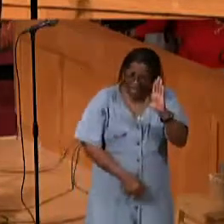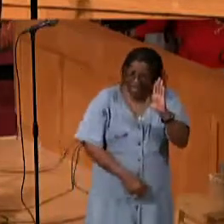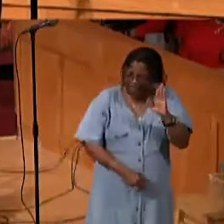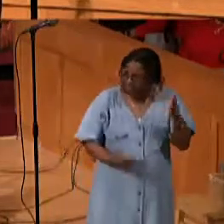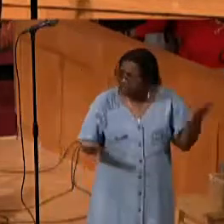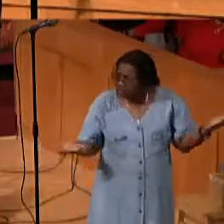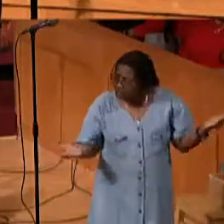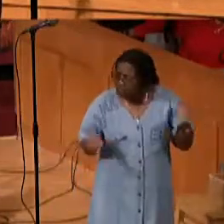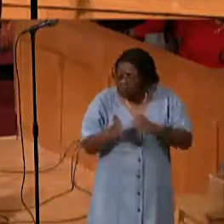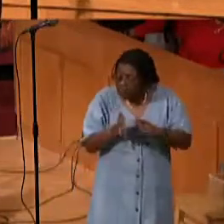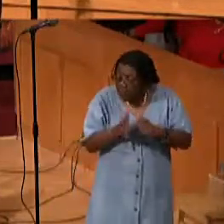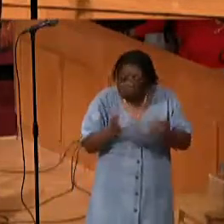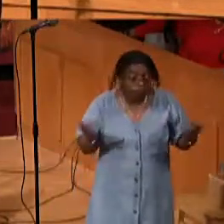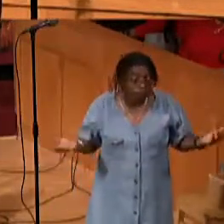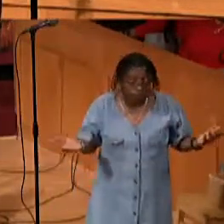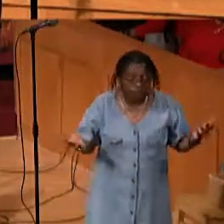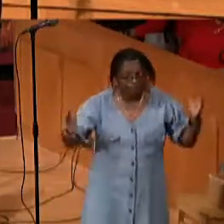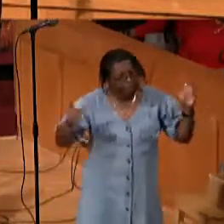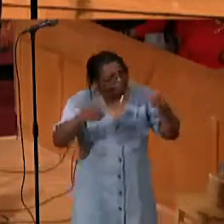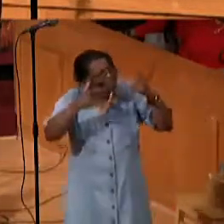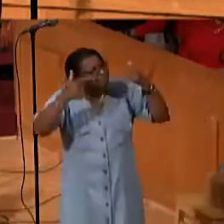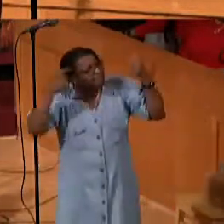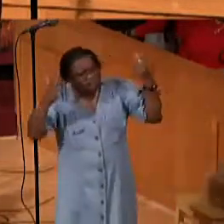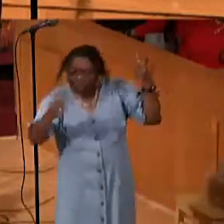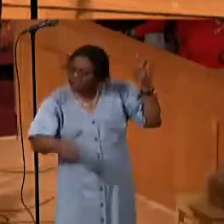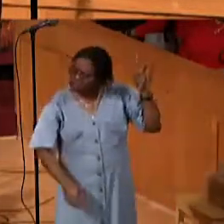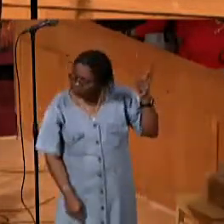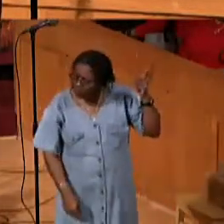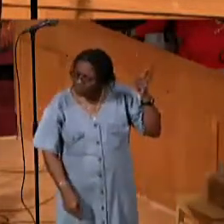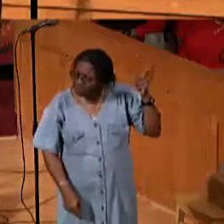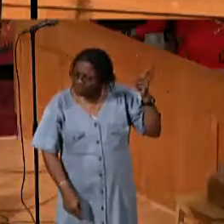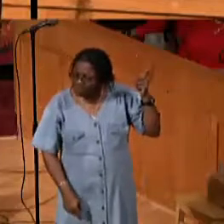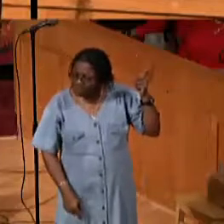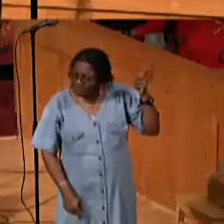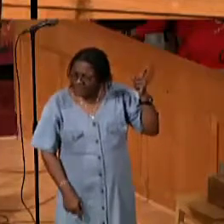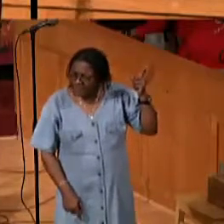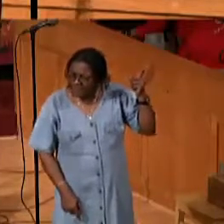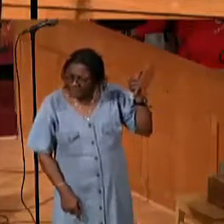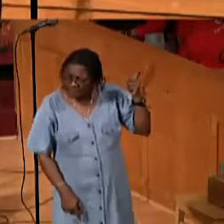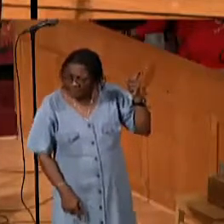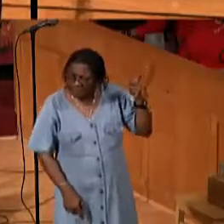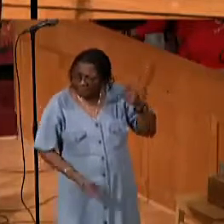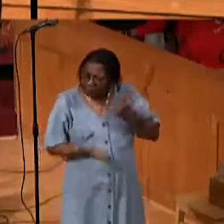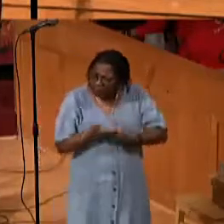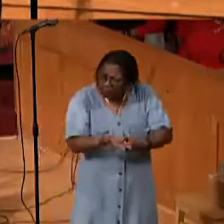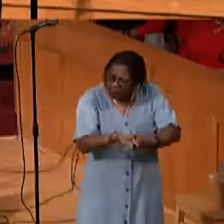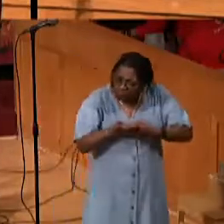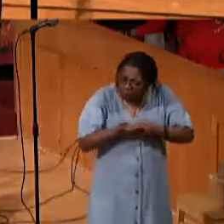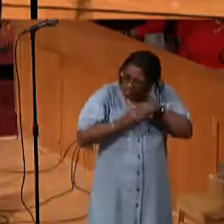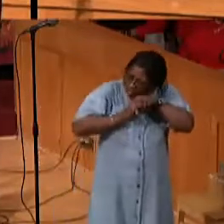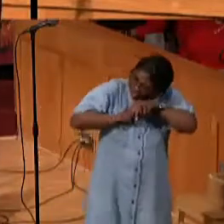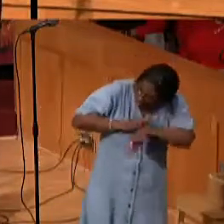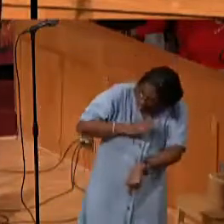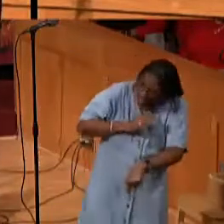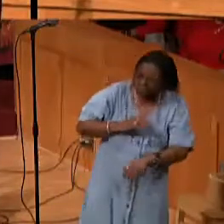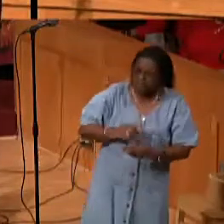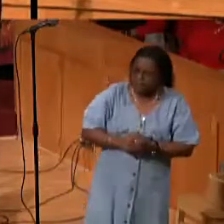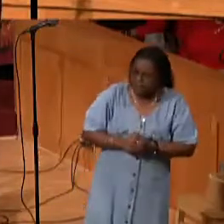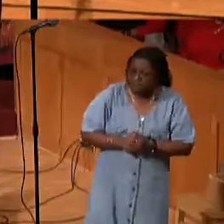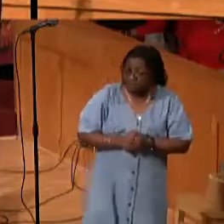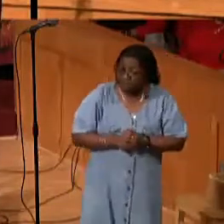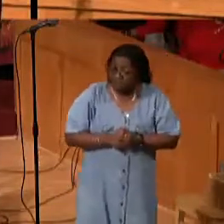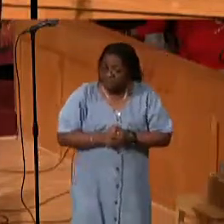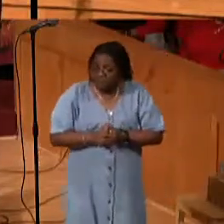God. I said to love him is to magnify God. And to magnify him, watch this, is